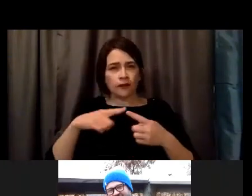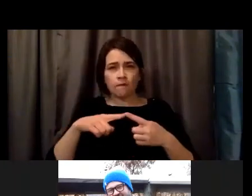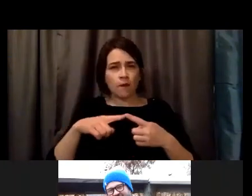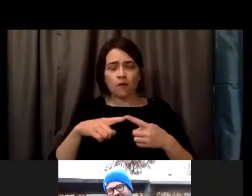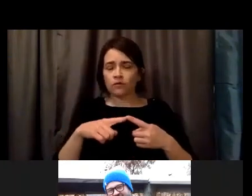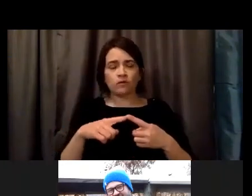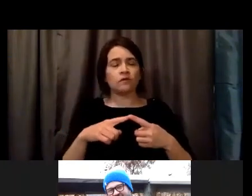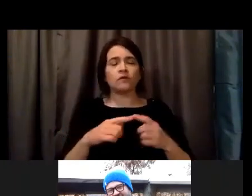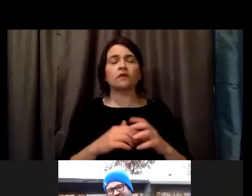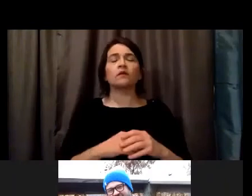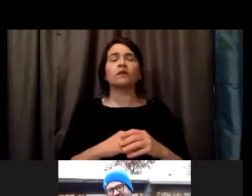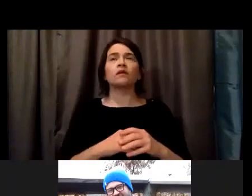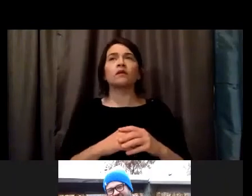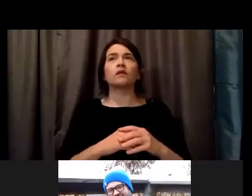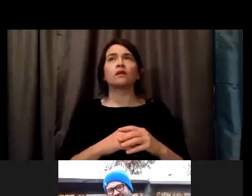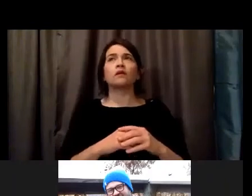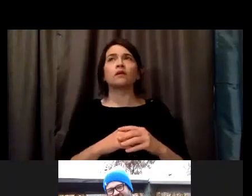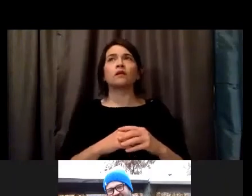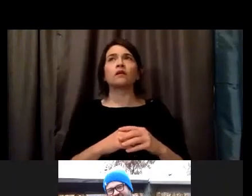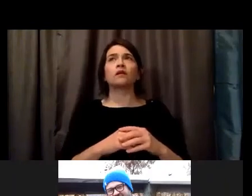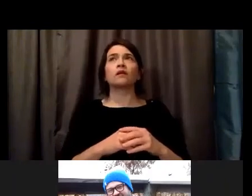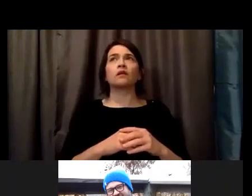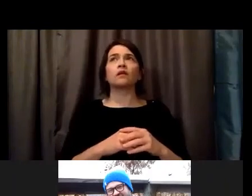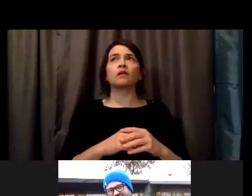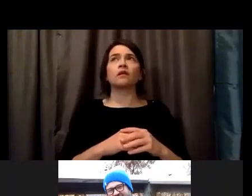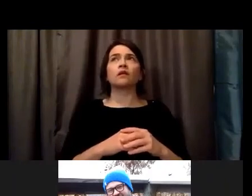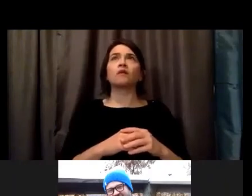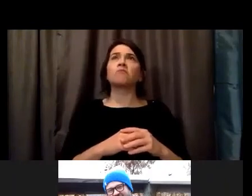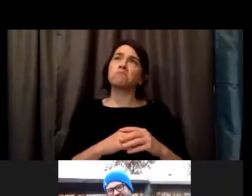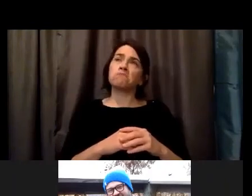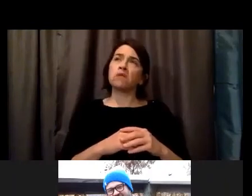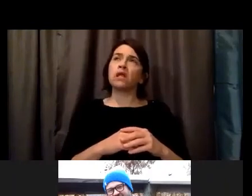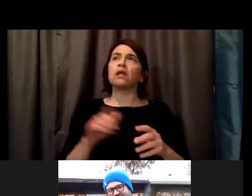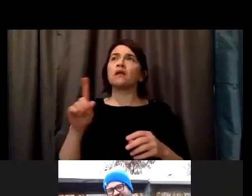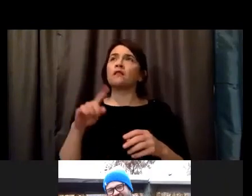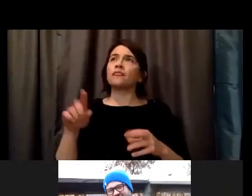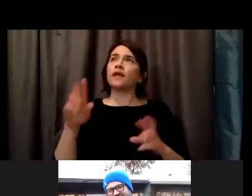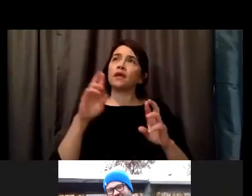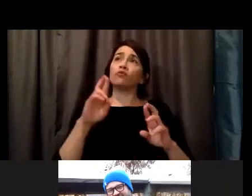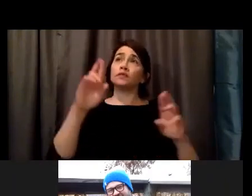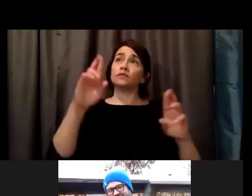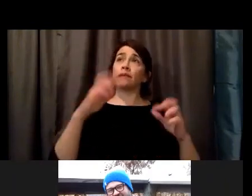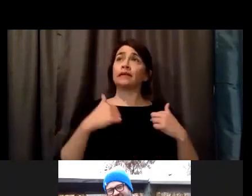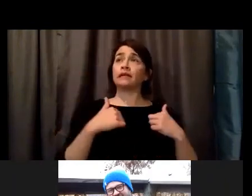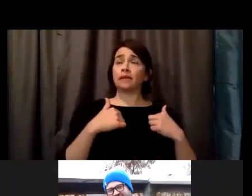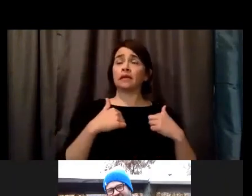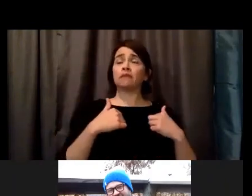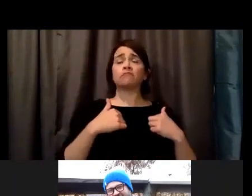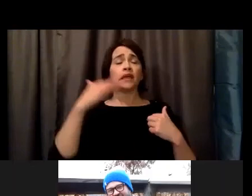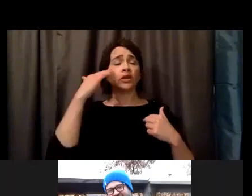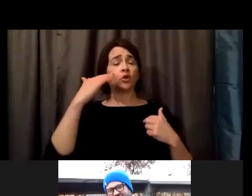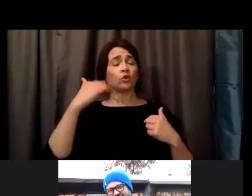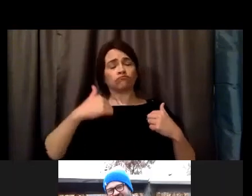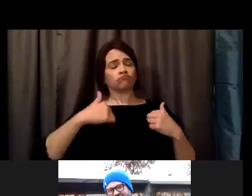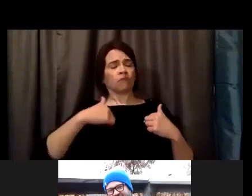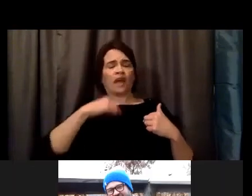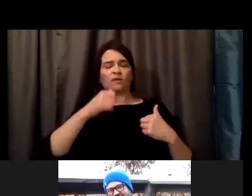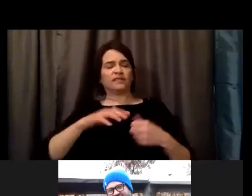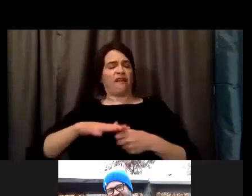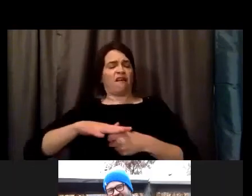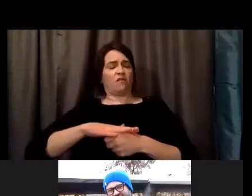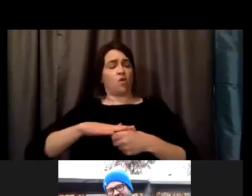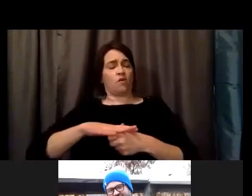There was a level of respect for me because they knew that I wasn't local. So, but there was also